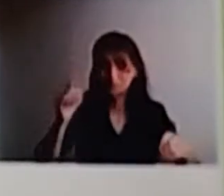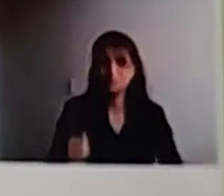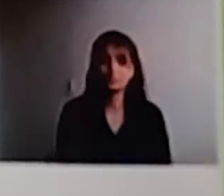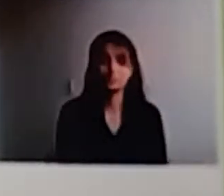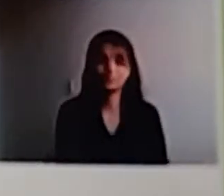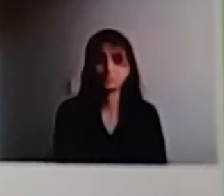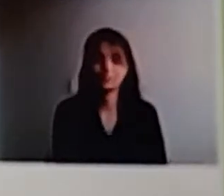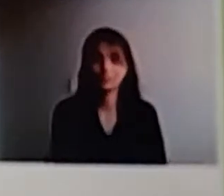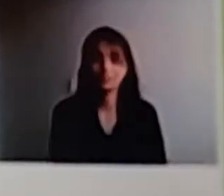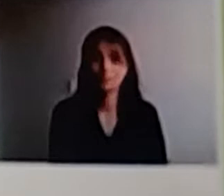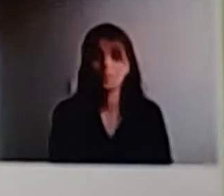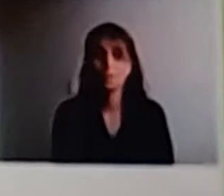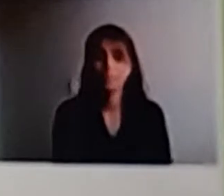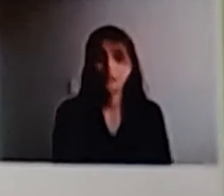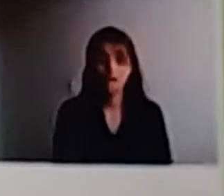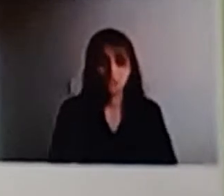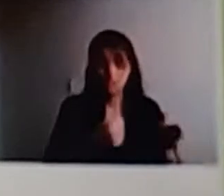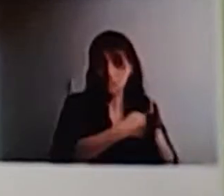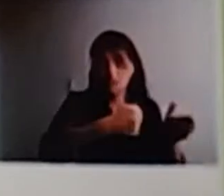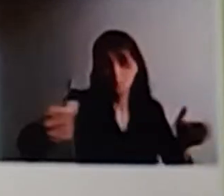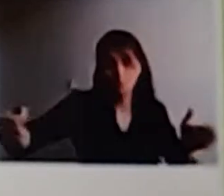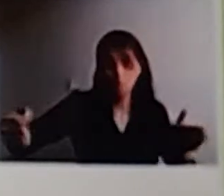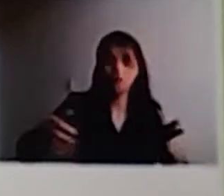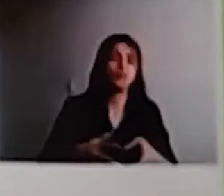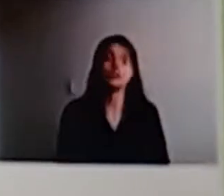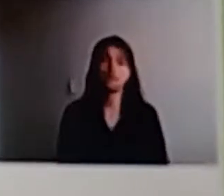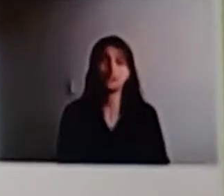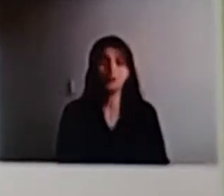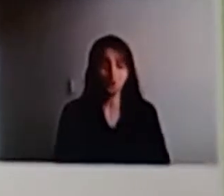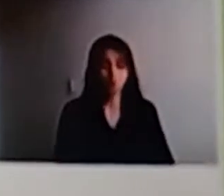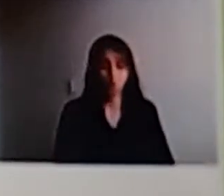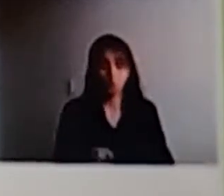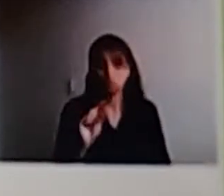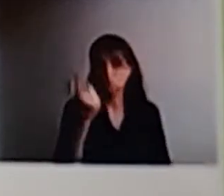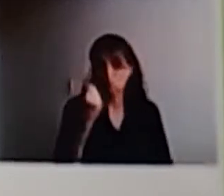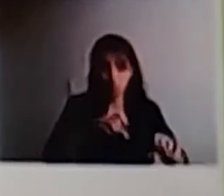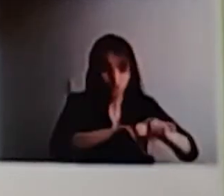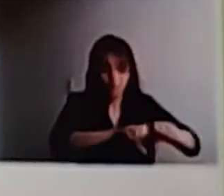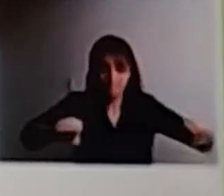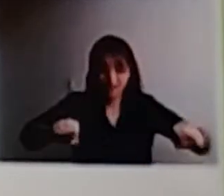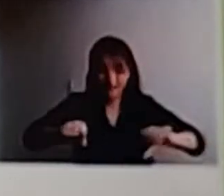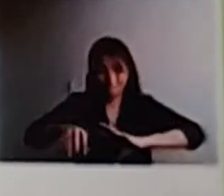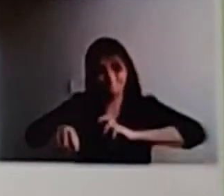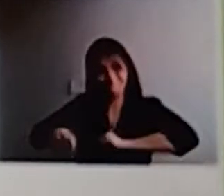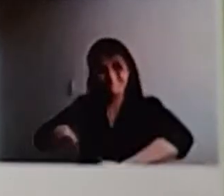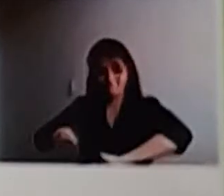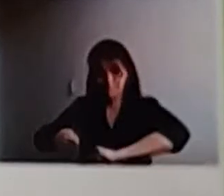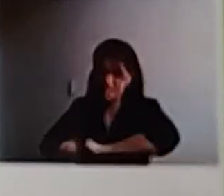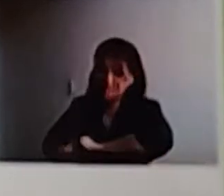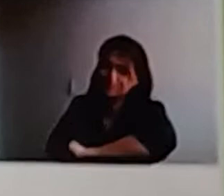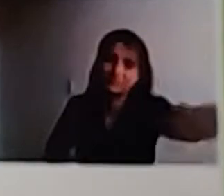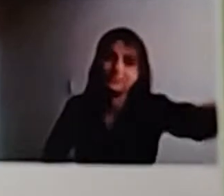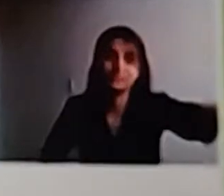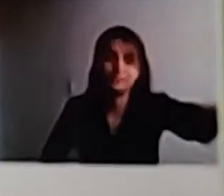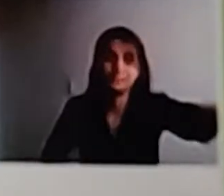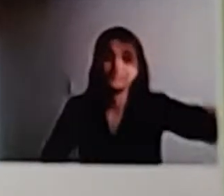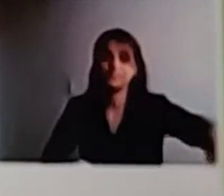be wideness is 1.2 minimum, and it should be easy to push bar and to open and to go